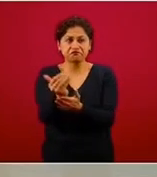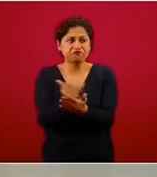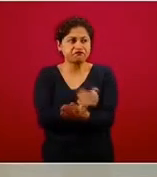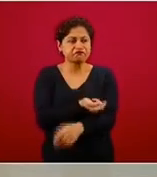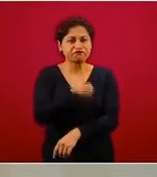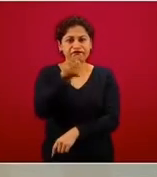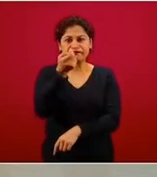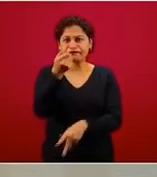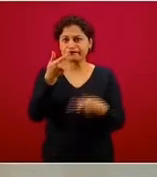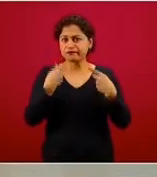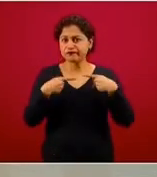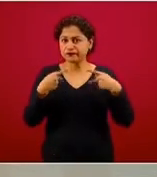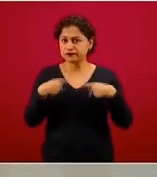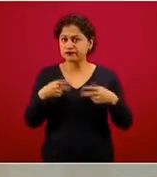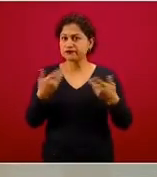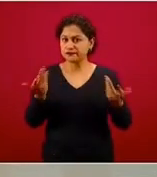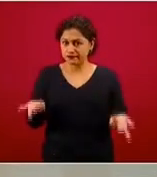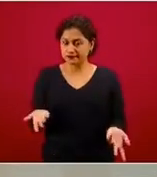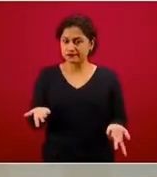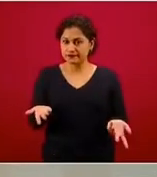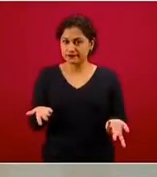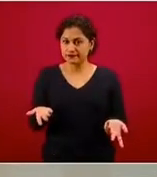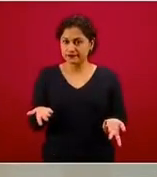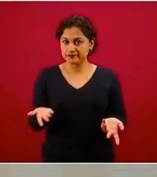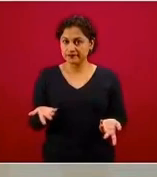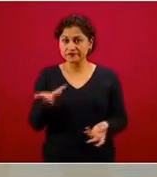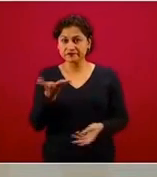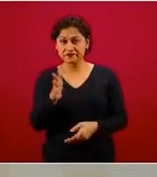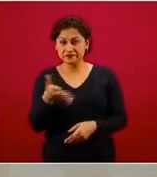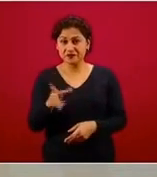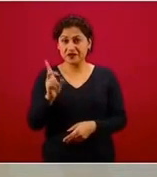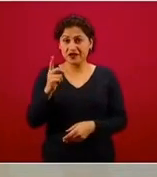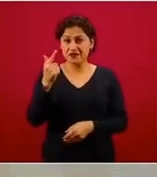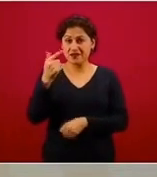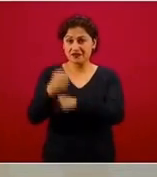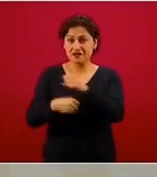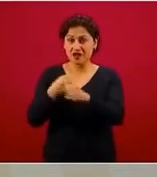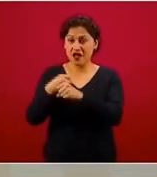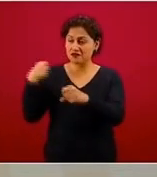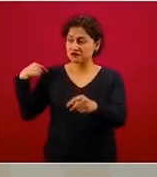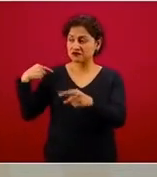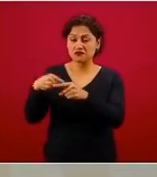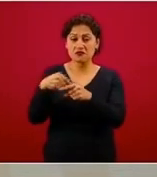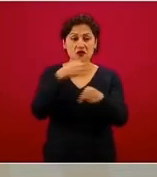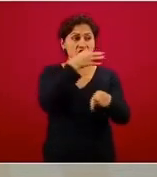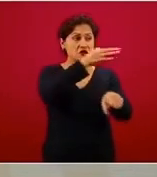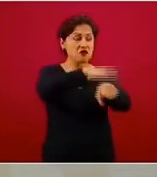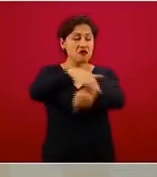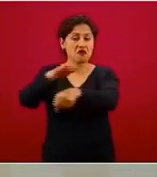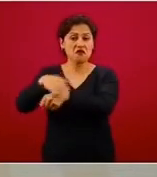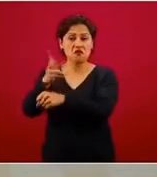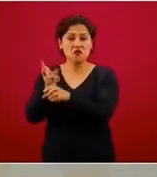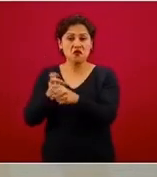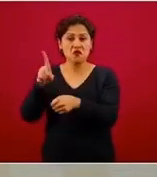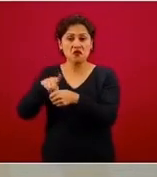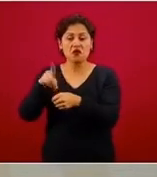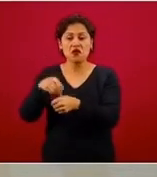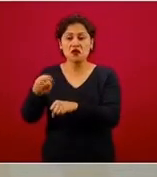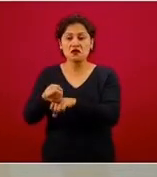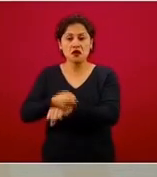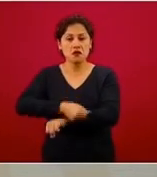we had a national blood acquiring system. We've had it for 37 years, more or